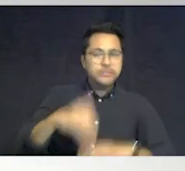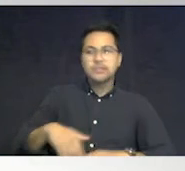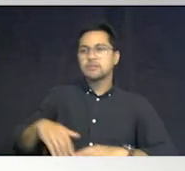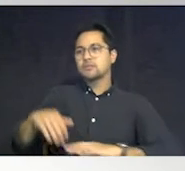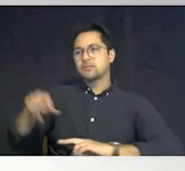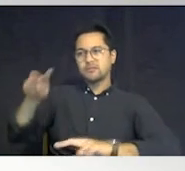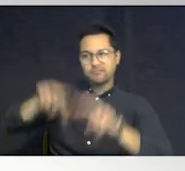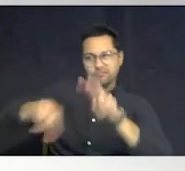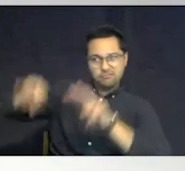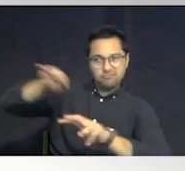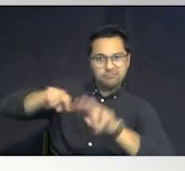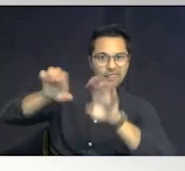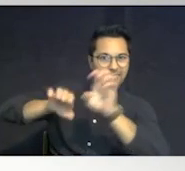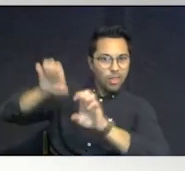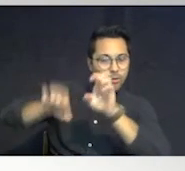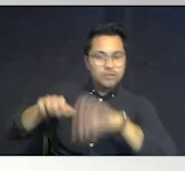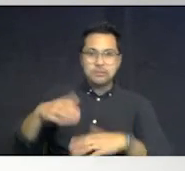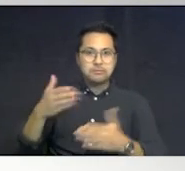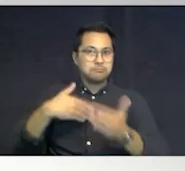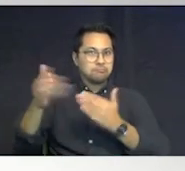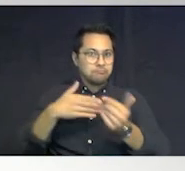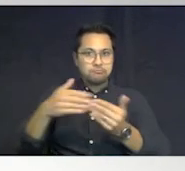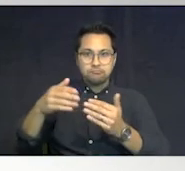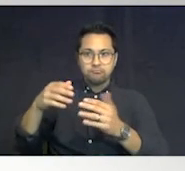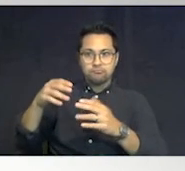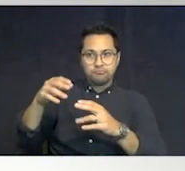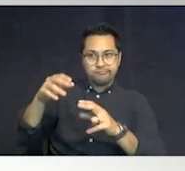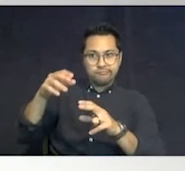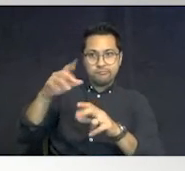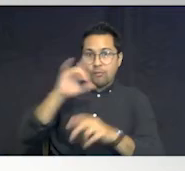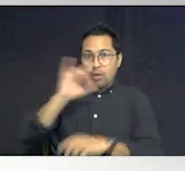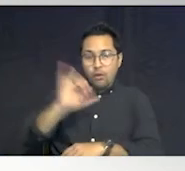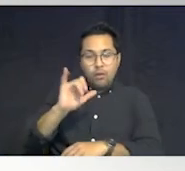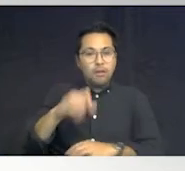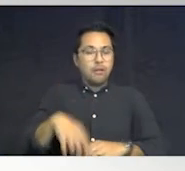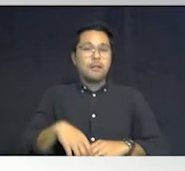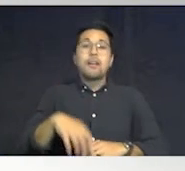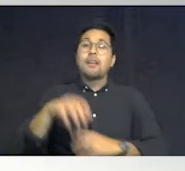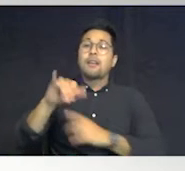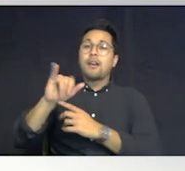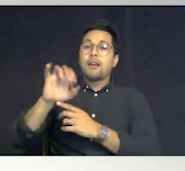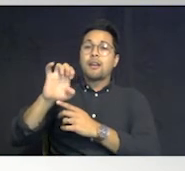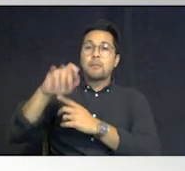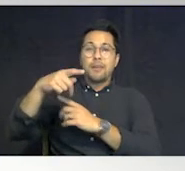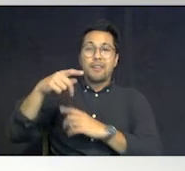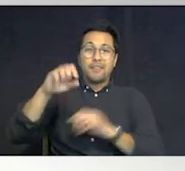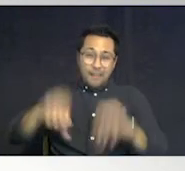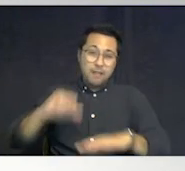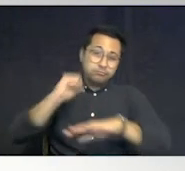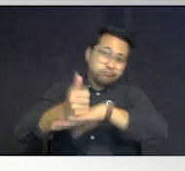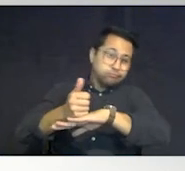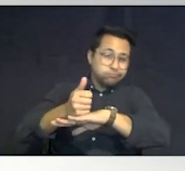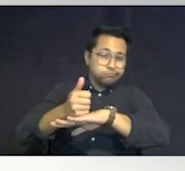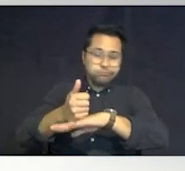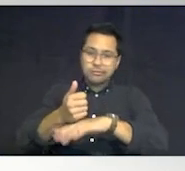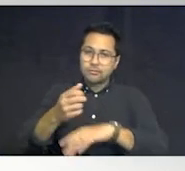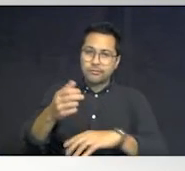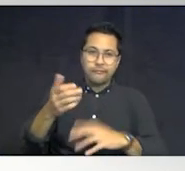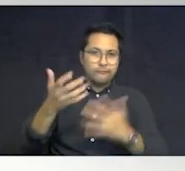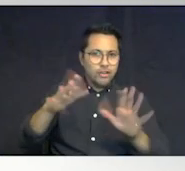that resolution looks like, at the state-sponsored facilitation option, an IEP can be implemented as soon as that IEP is